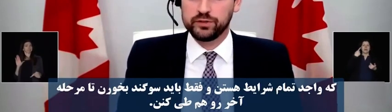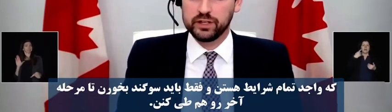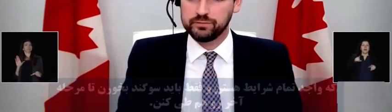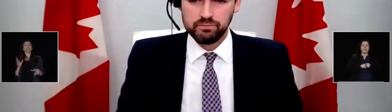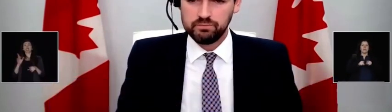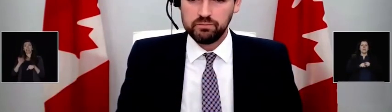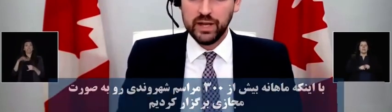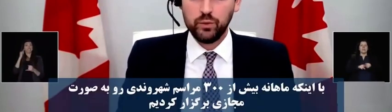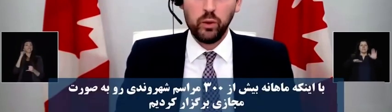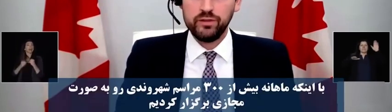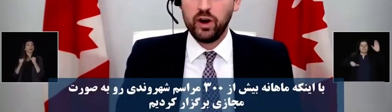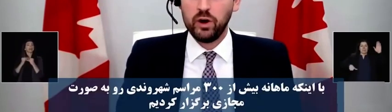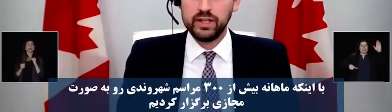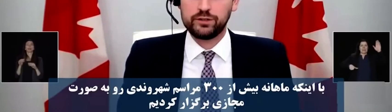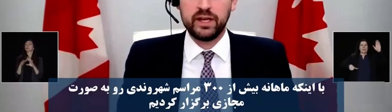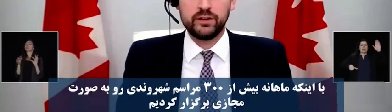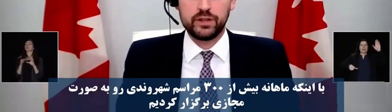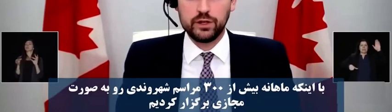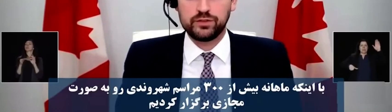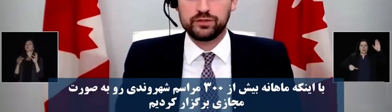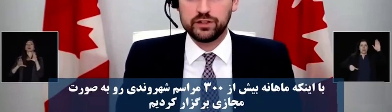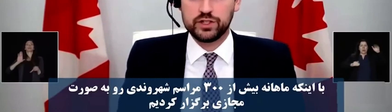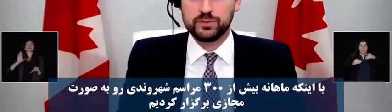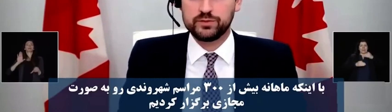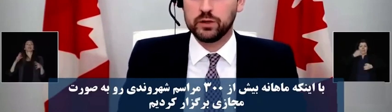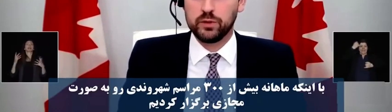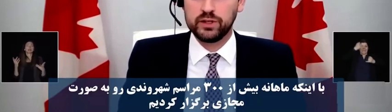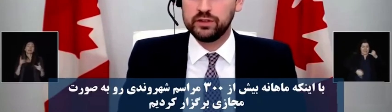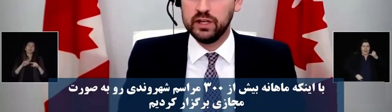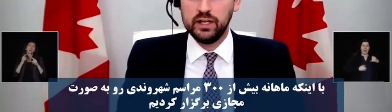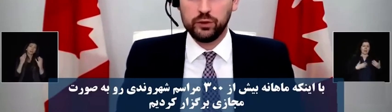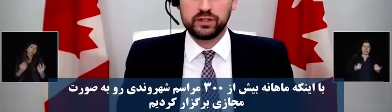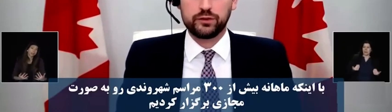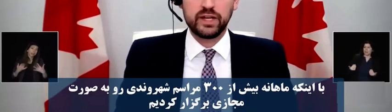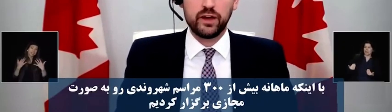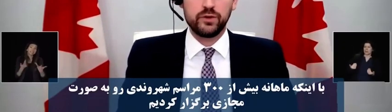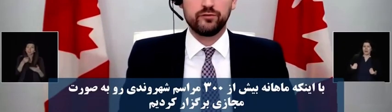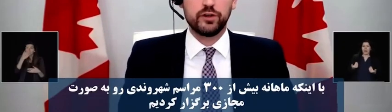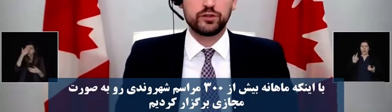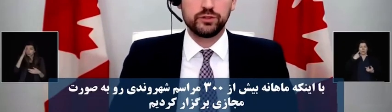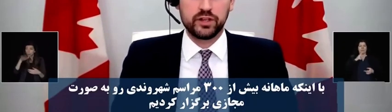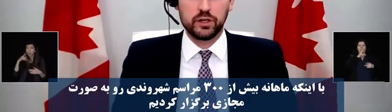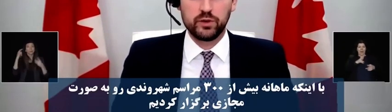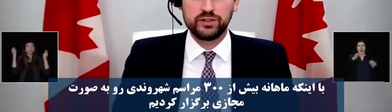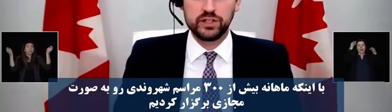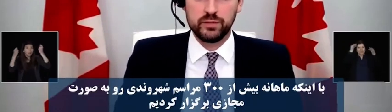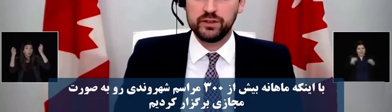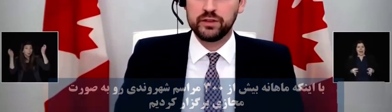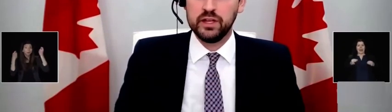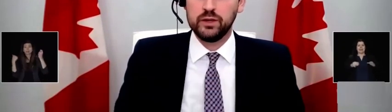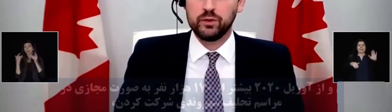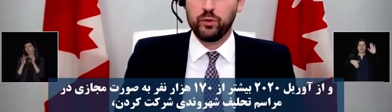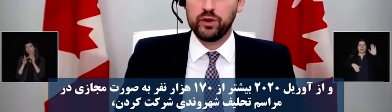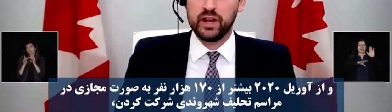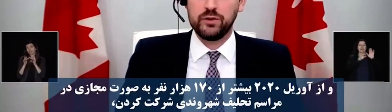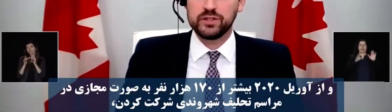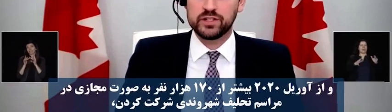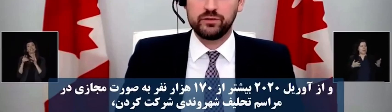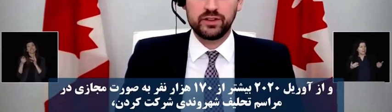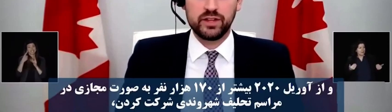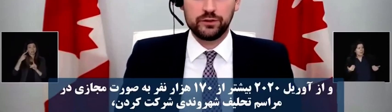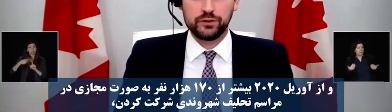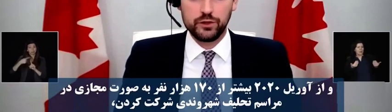citizenship process. And while we've already expanded the use of citizenship ceremonies, hosting 300 in virtual ceremonies each month, with more